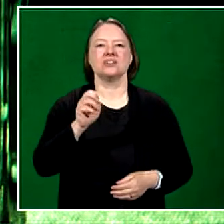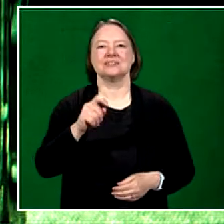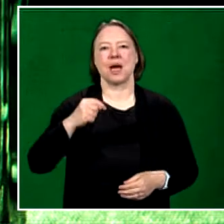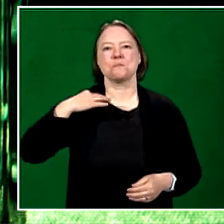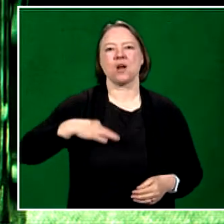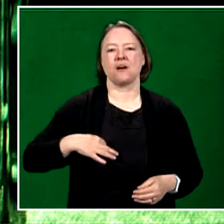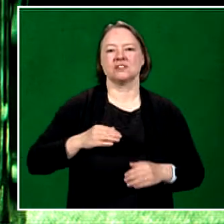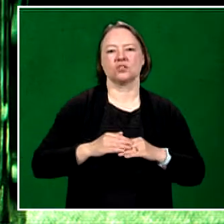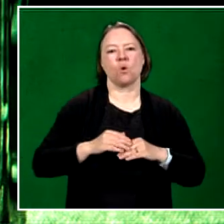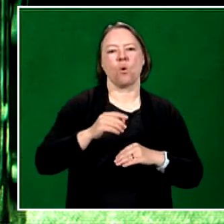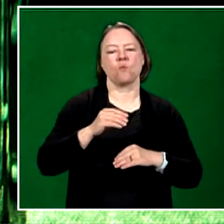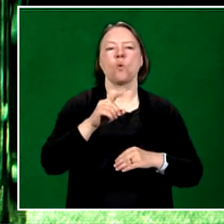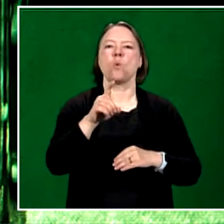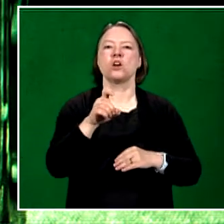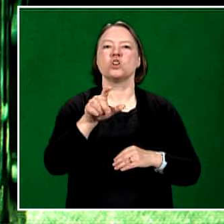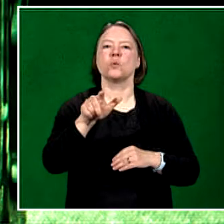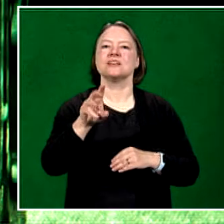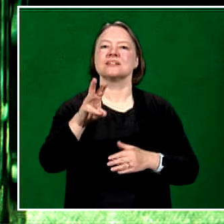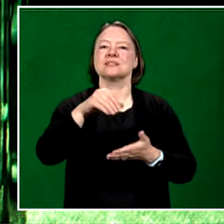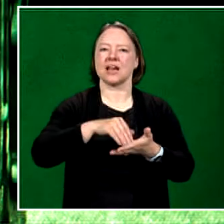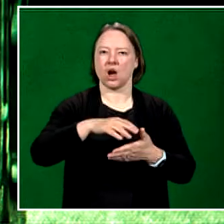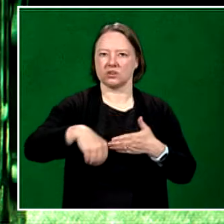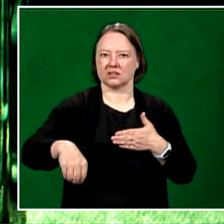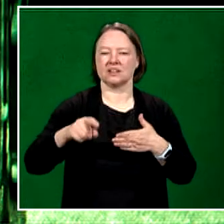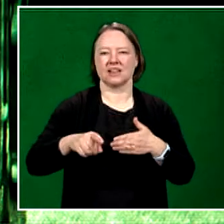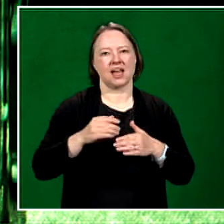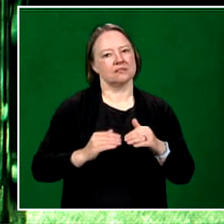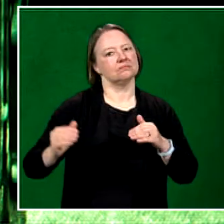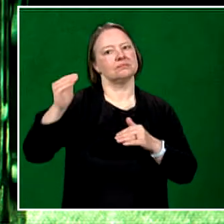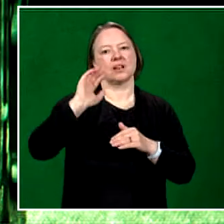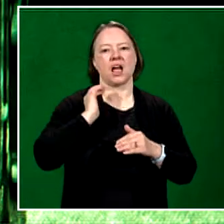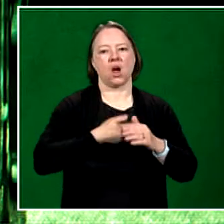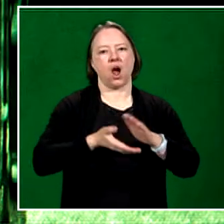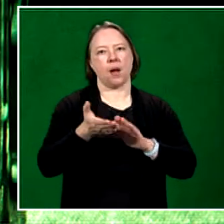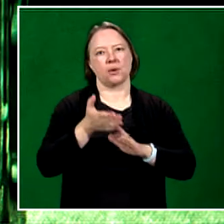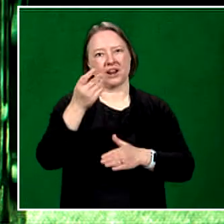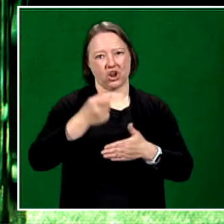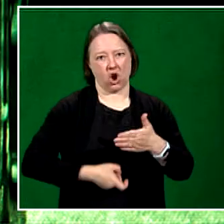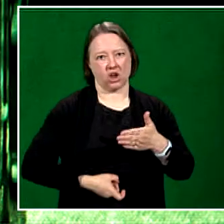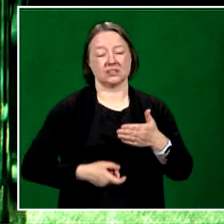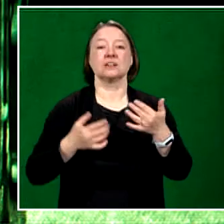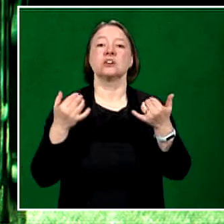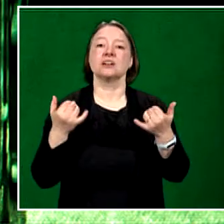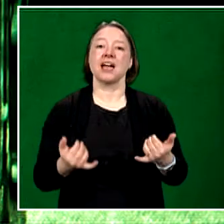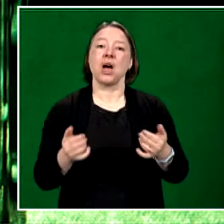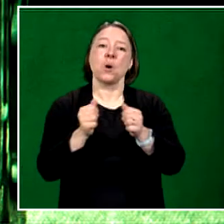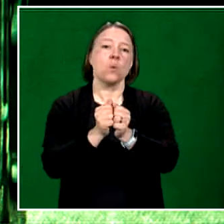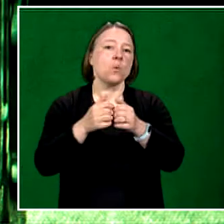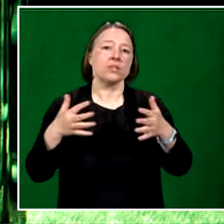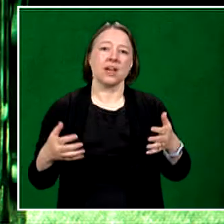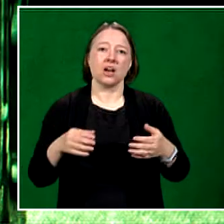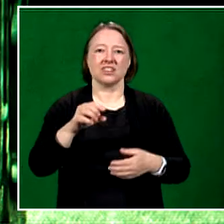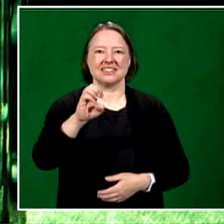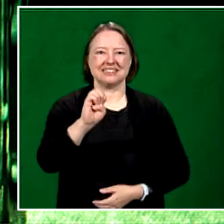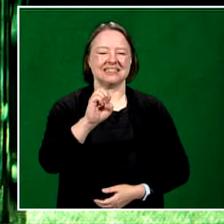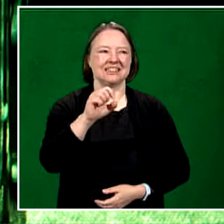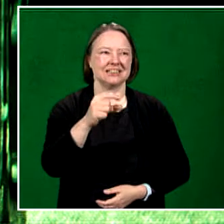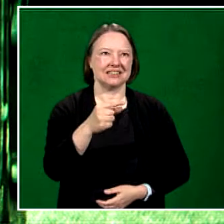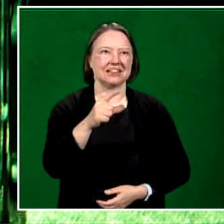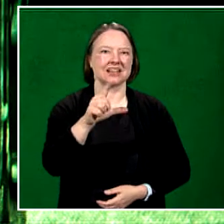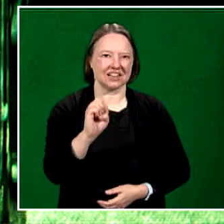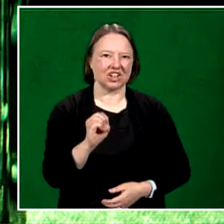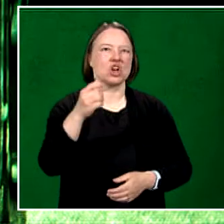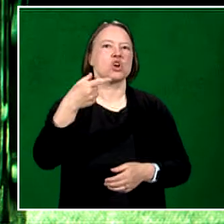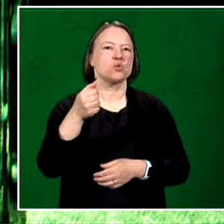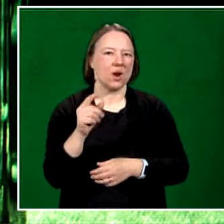over $126,000, which surpasses our operating costs. Now, without the EAGLE grant, our payback would be